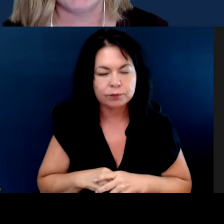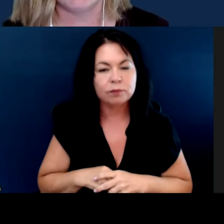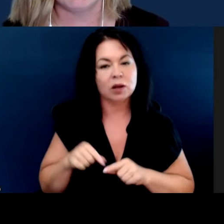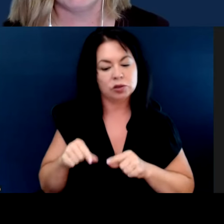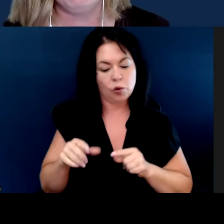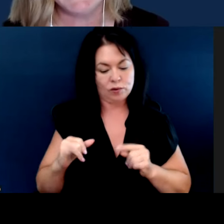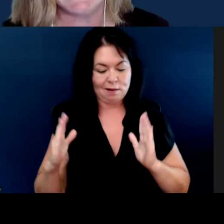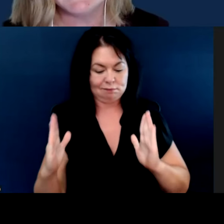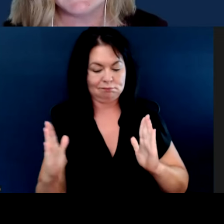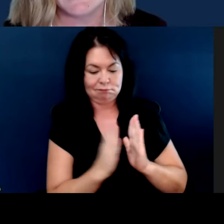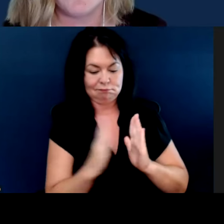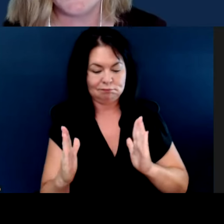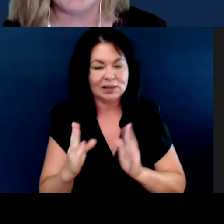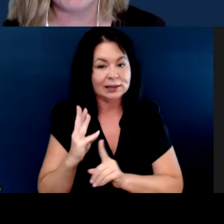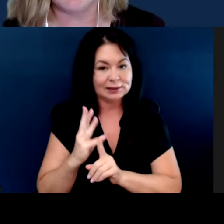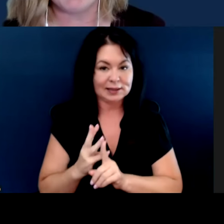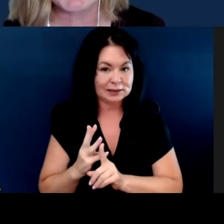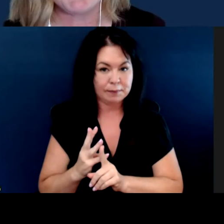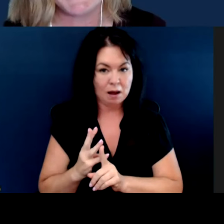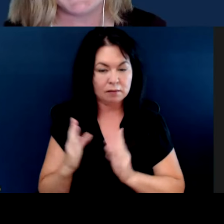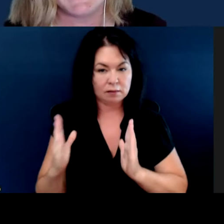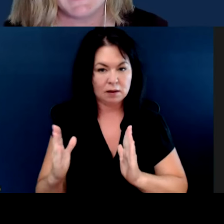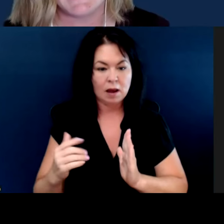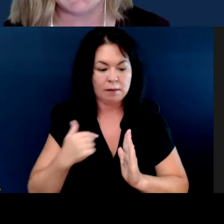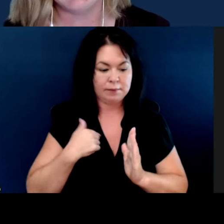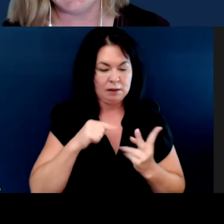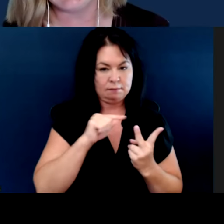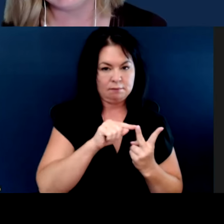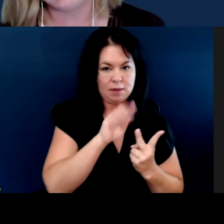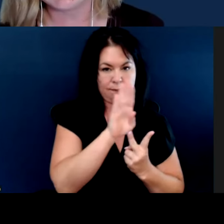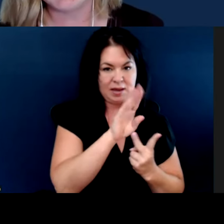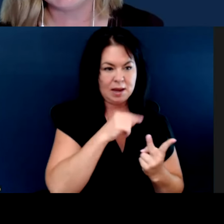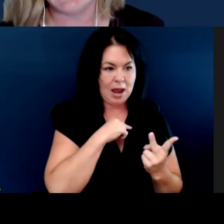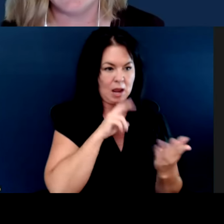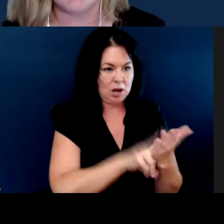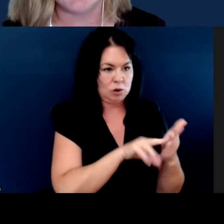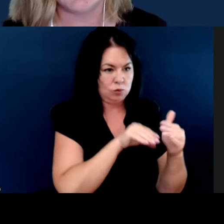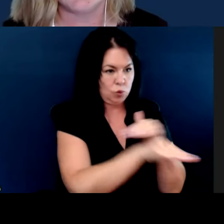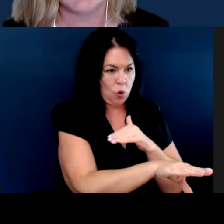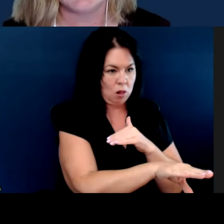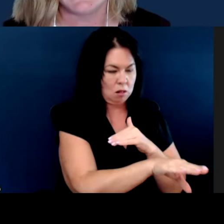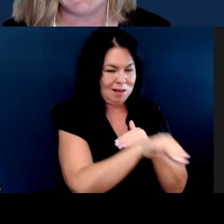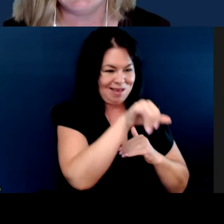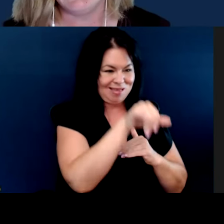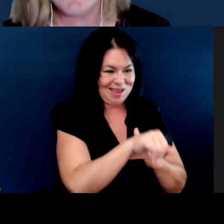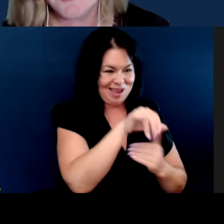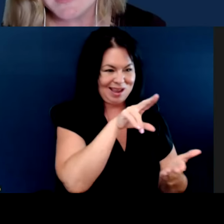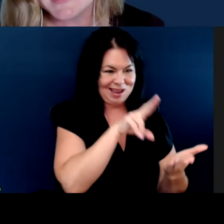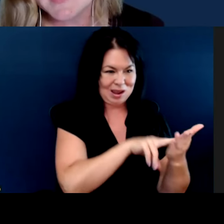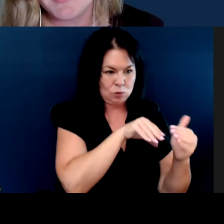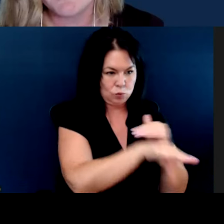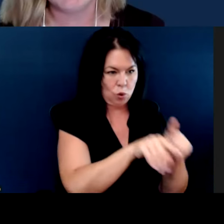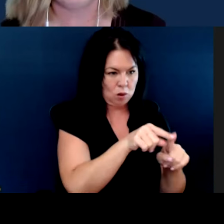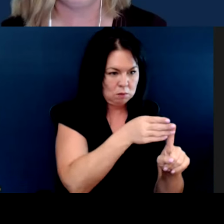6-month begins when you enroll in Part B, and it ends 6 months after. And after